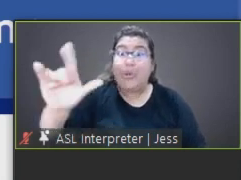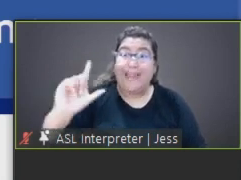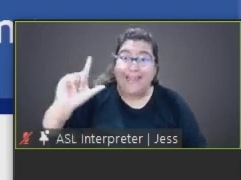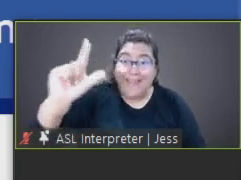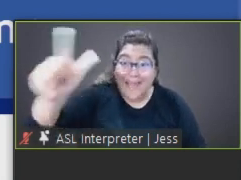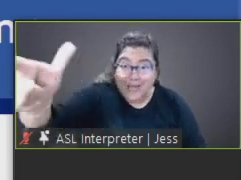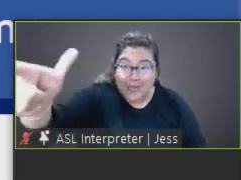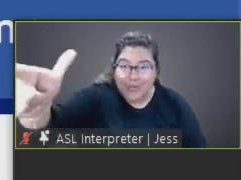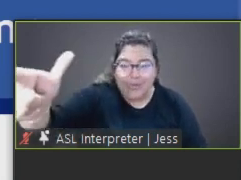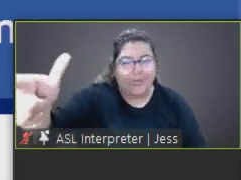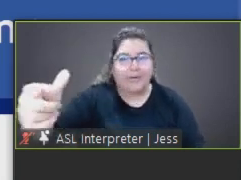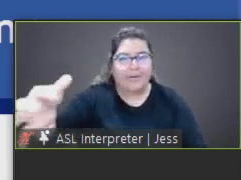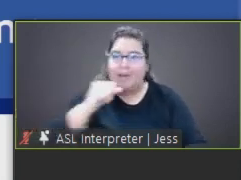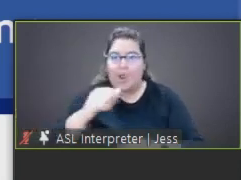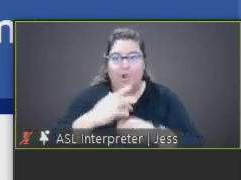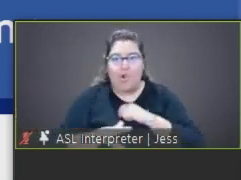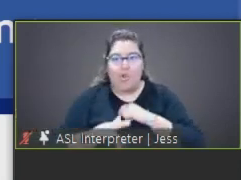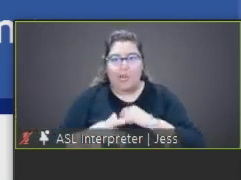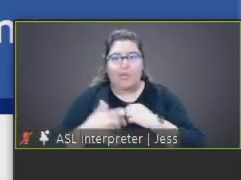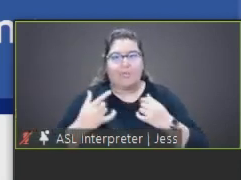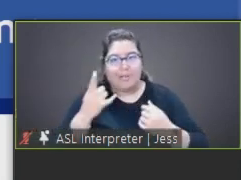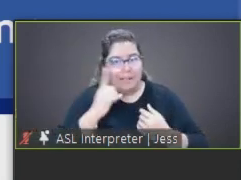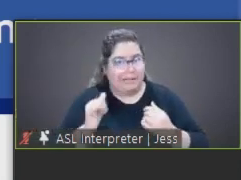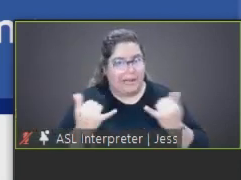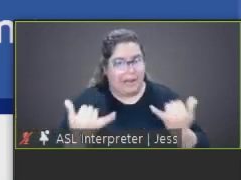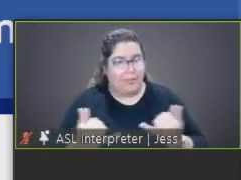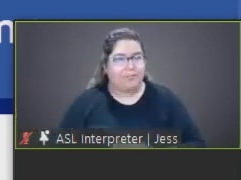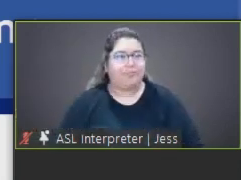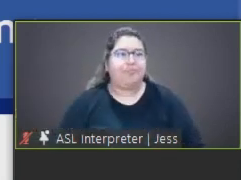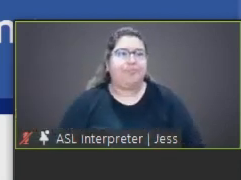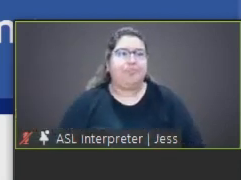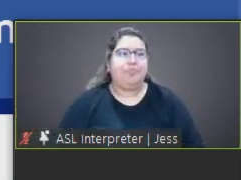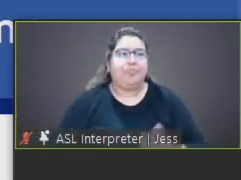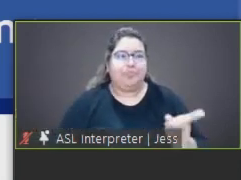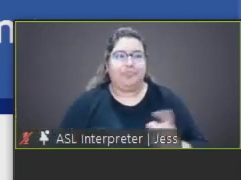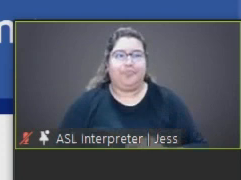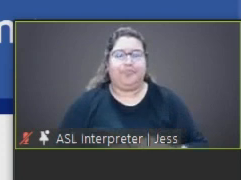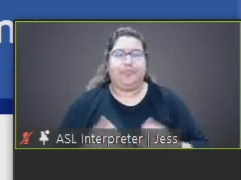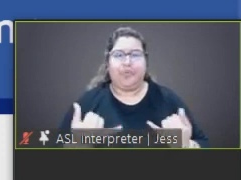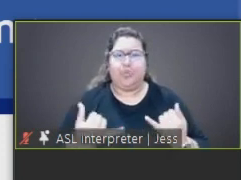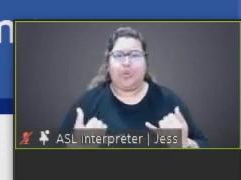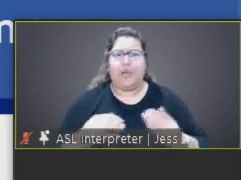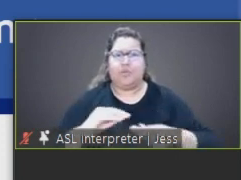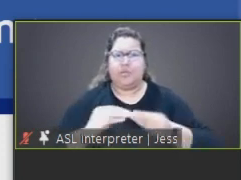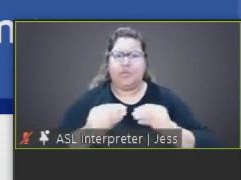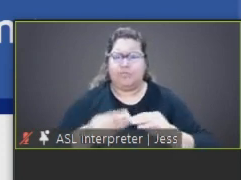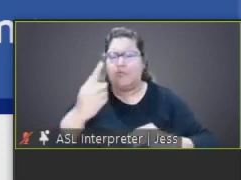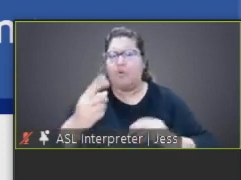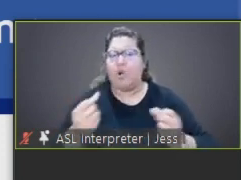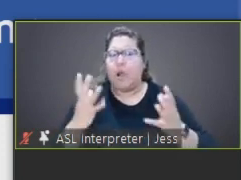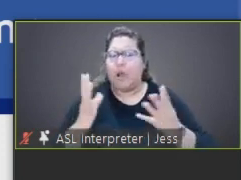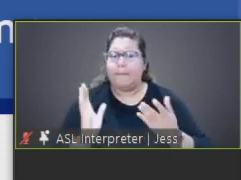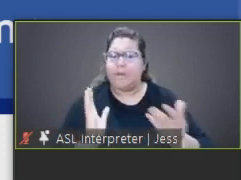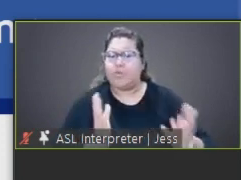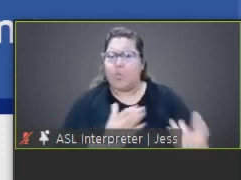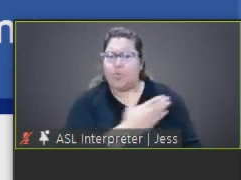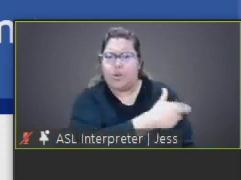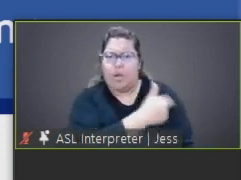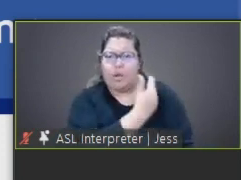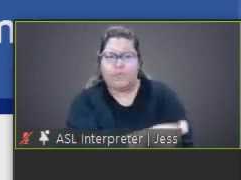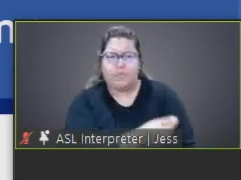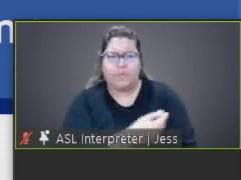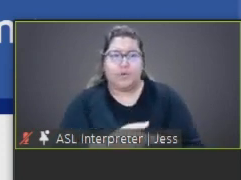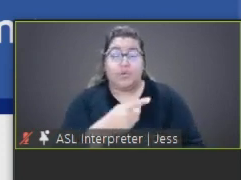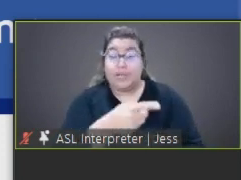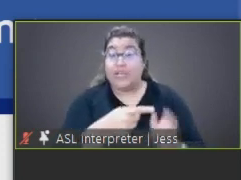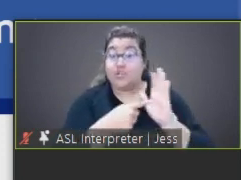So again, some more specific data on our pediatric population and hospitalization numbers and rates. So this table is showing you